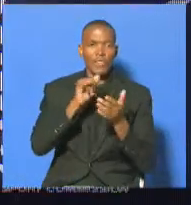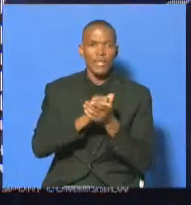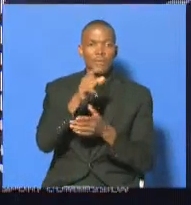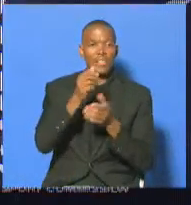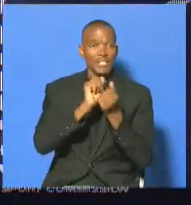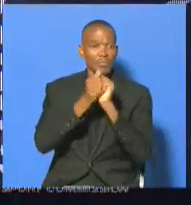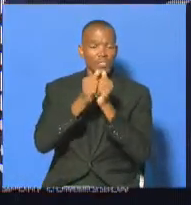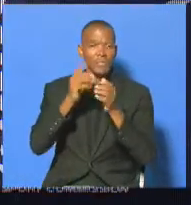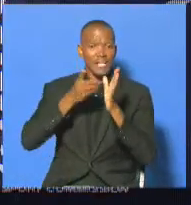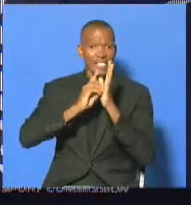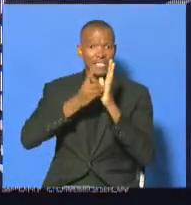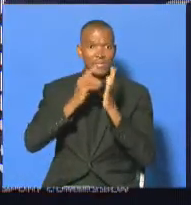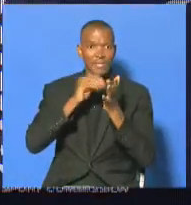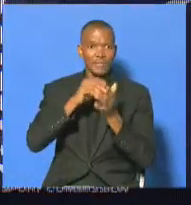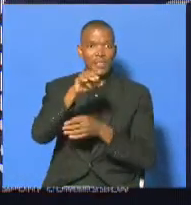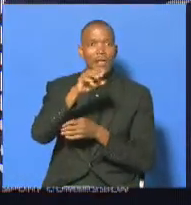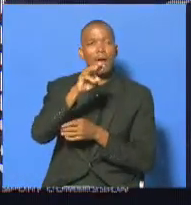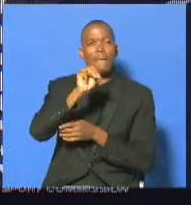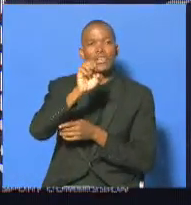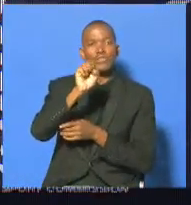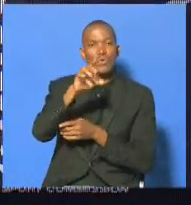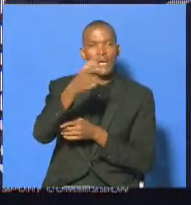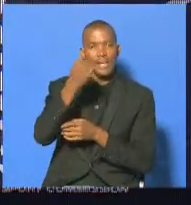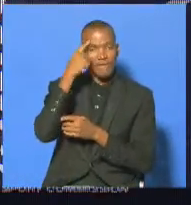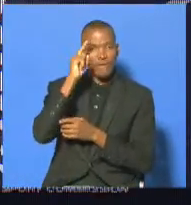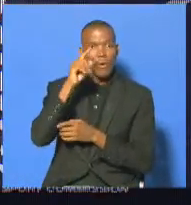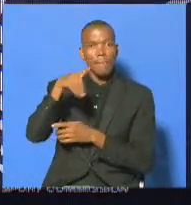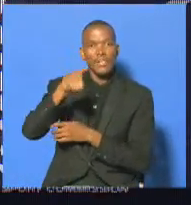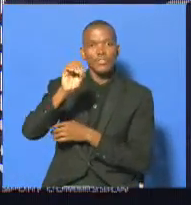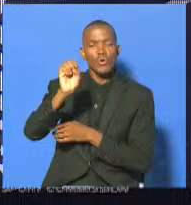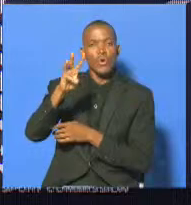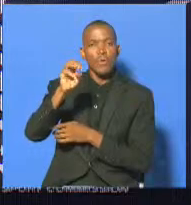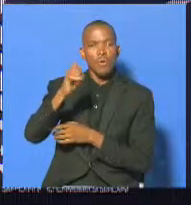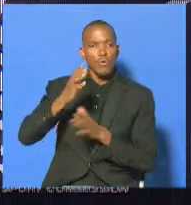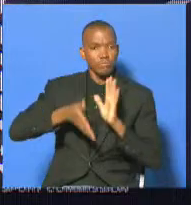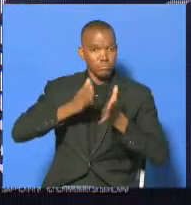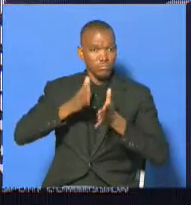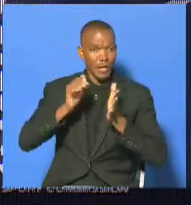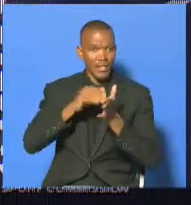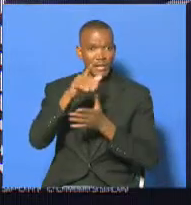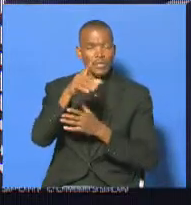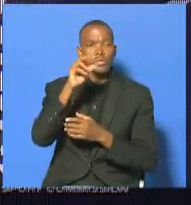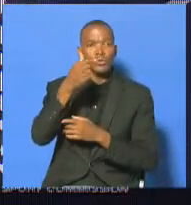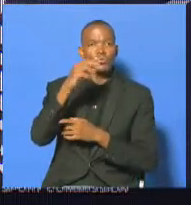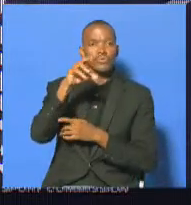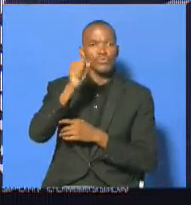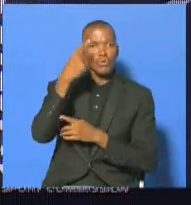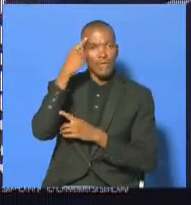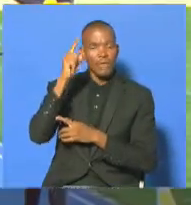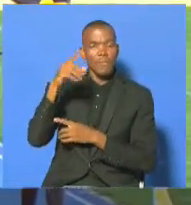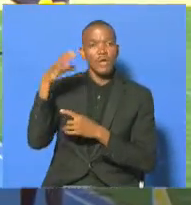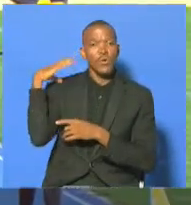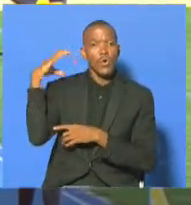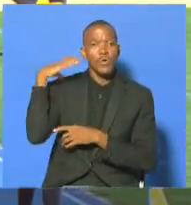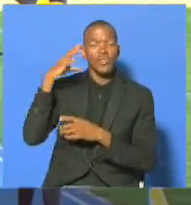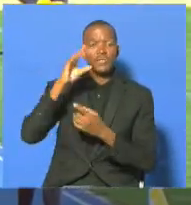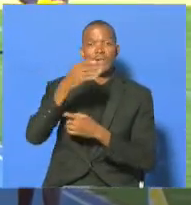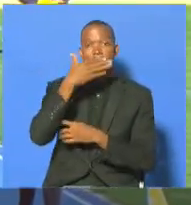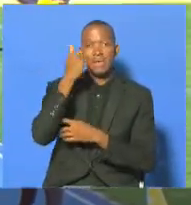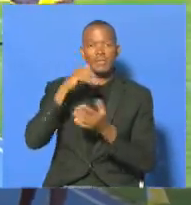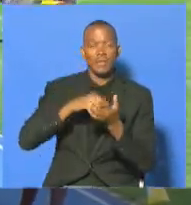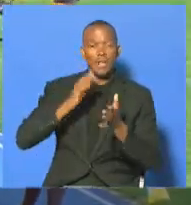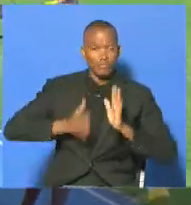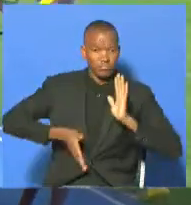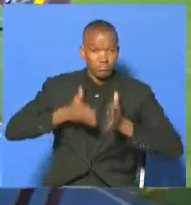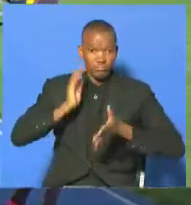with Disabilities are Edwin Masuche of Pasobo and Thuso Masala of Special Olympic, while Coach of the Year nominees are